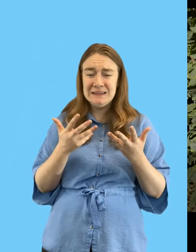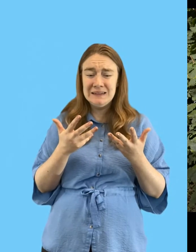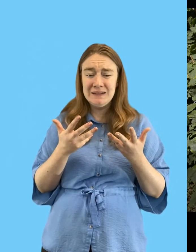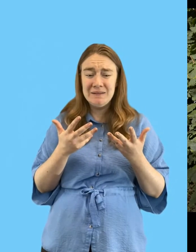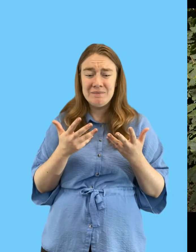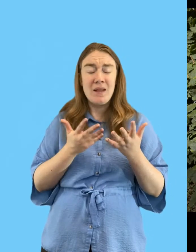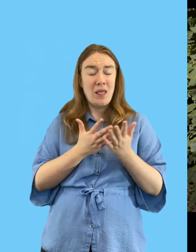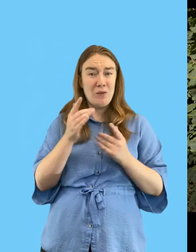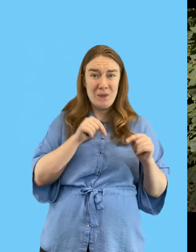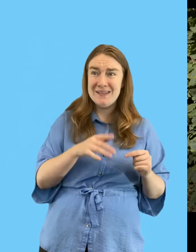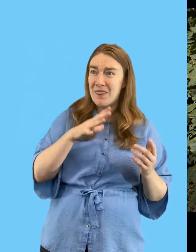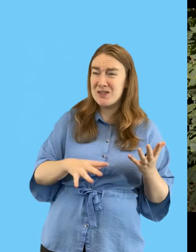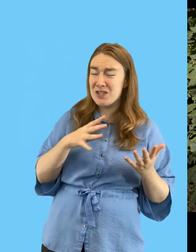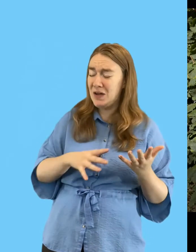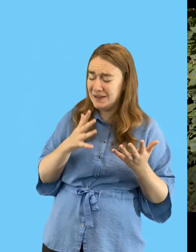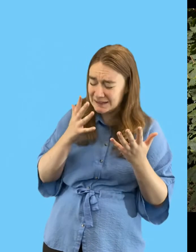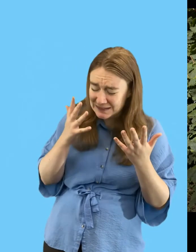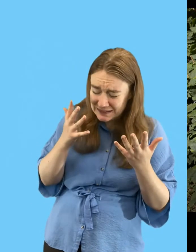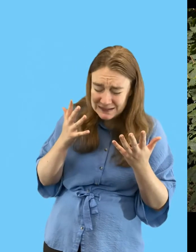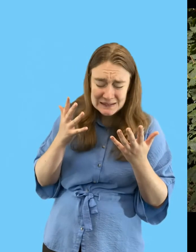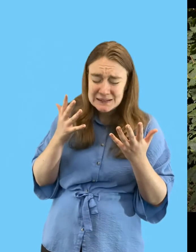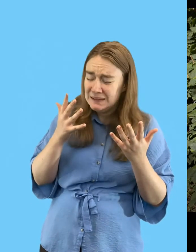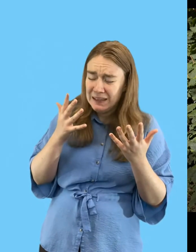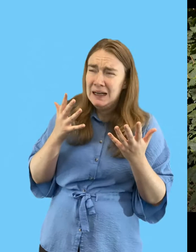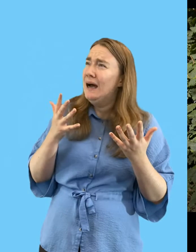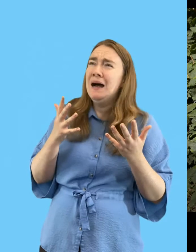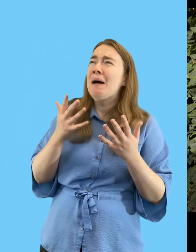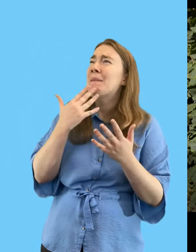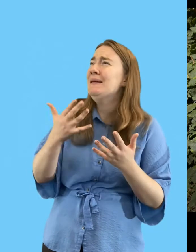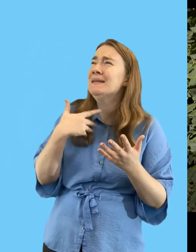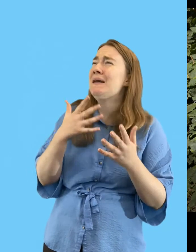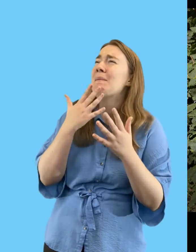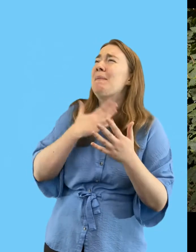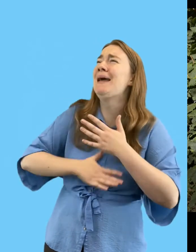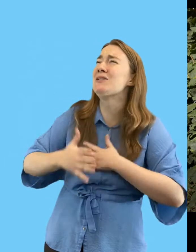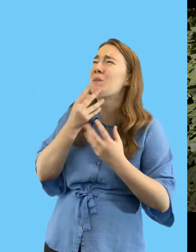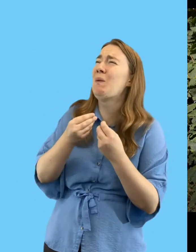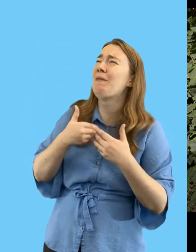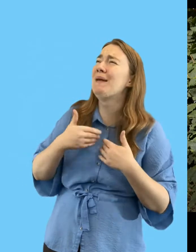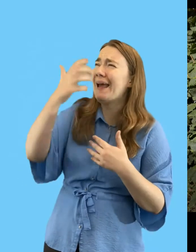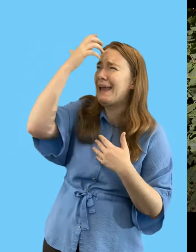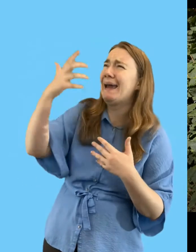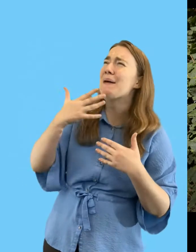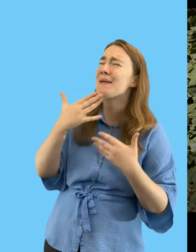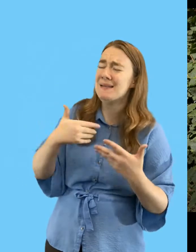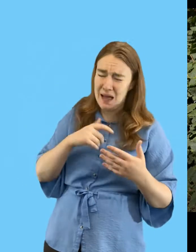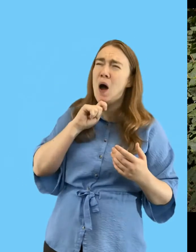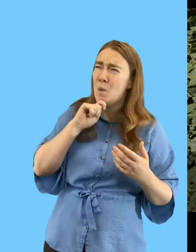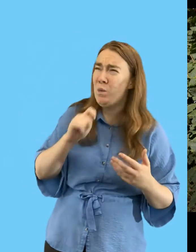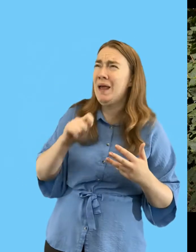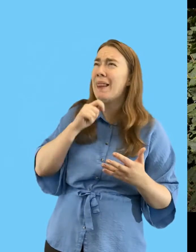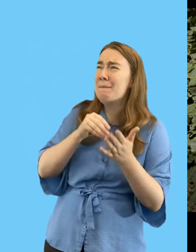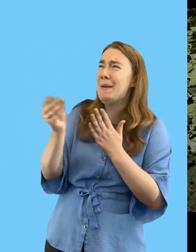At this, the servant fell on his knees before him. 'Be patient with me,' he begged, 'and I will pay back